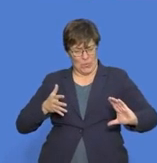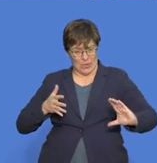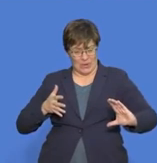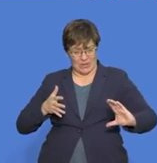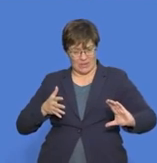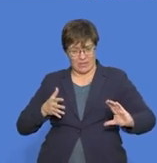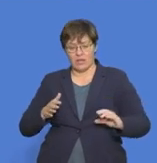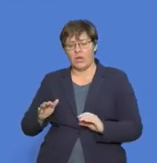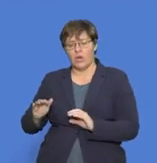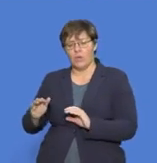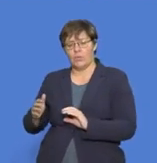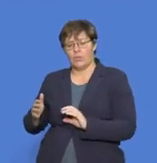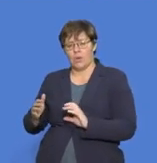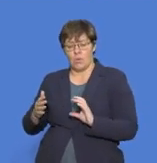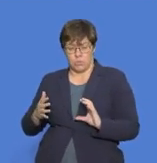at different speeds.